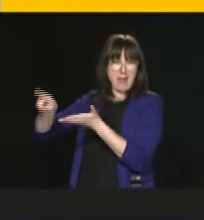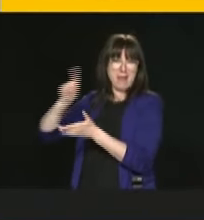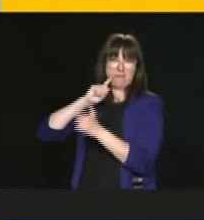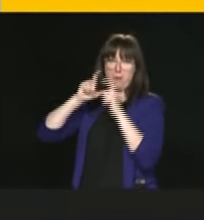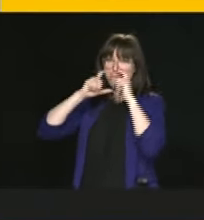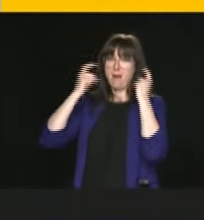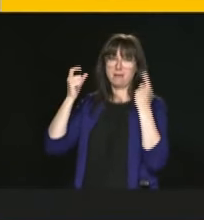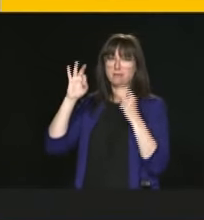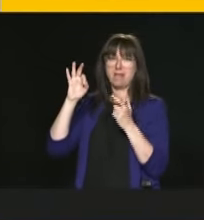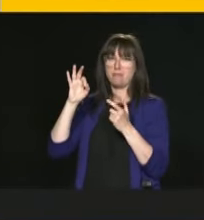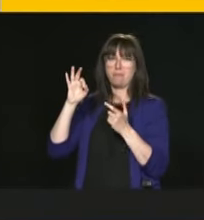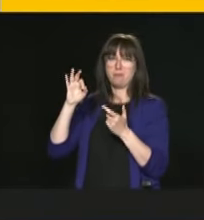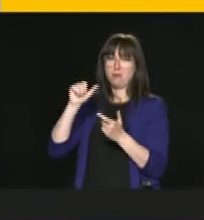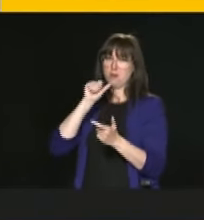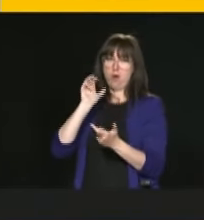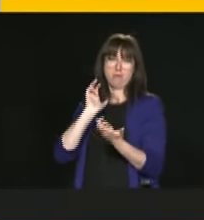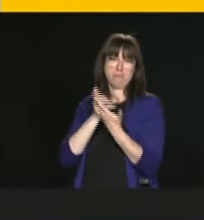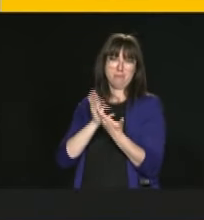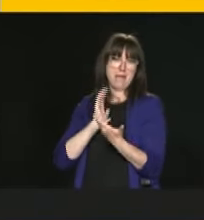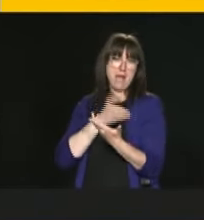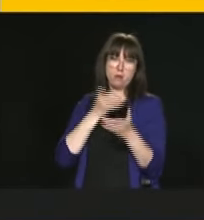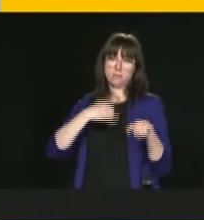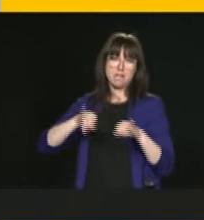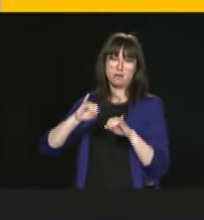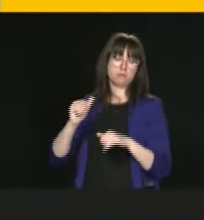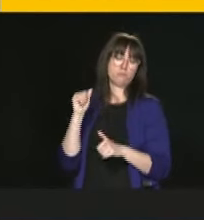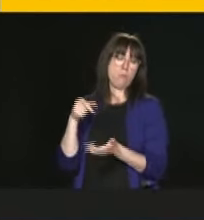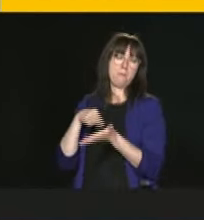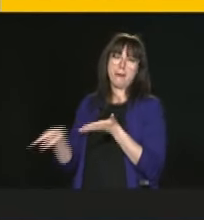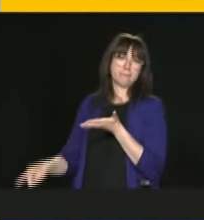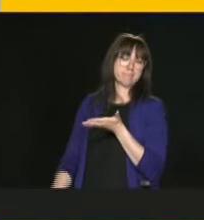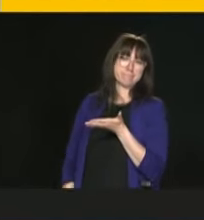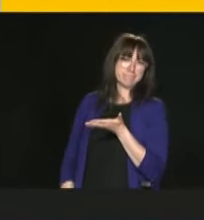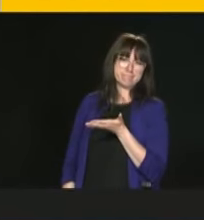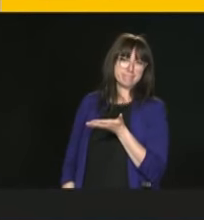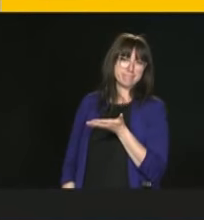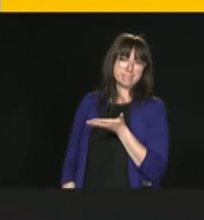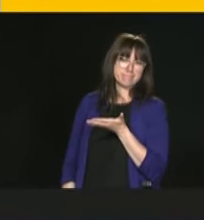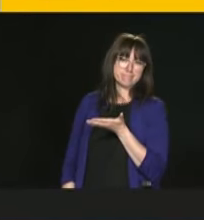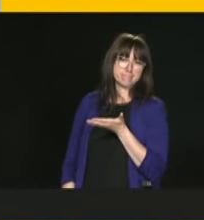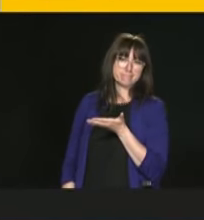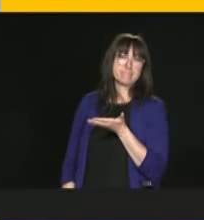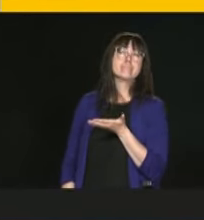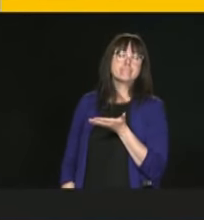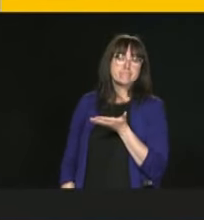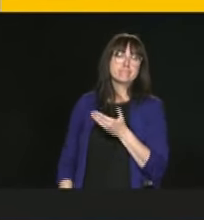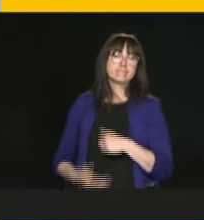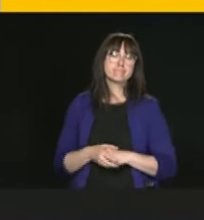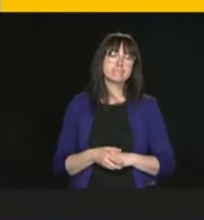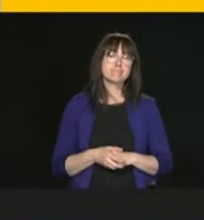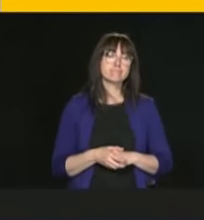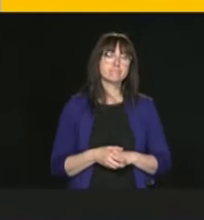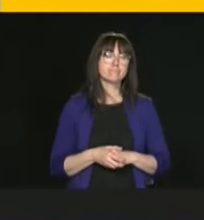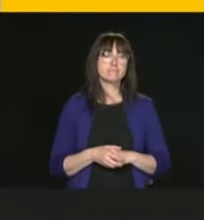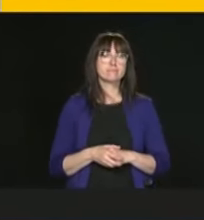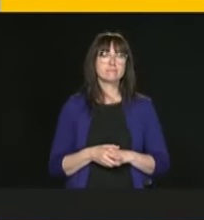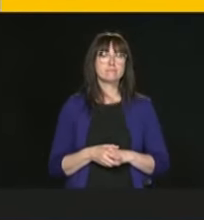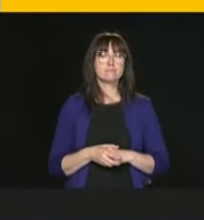masks that do not hit the standards that we expect to give to our frontline workers.